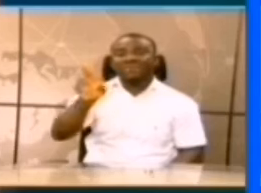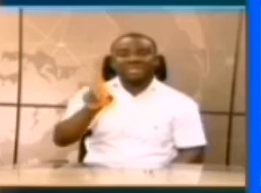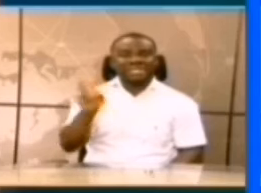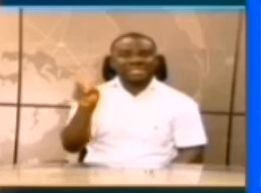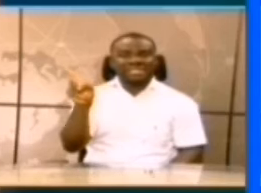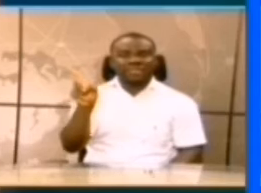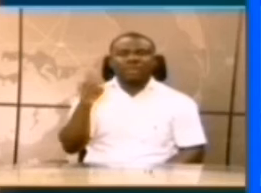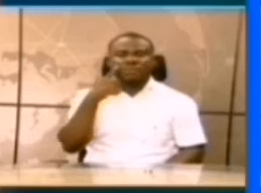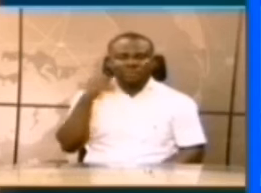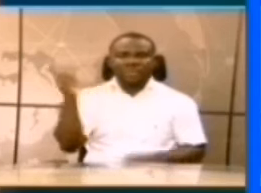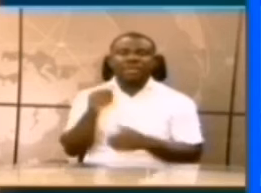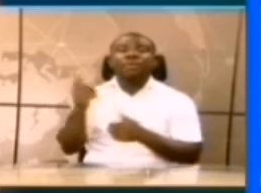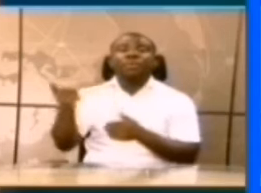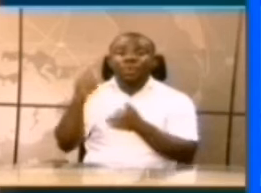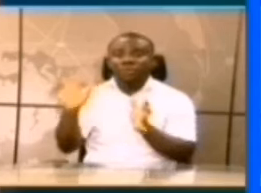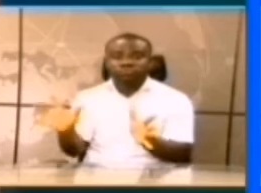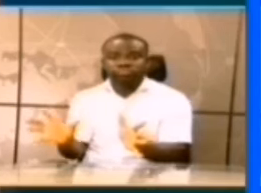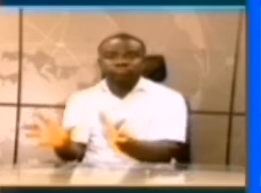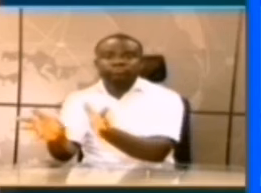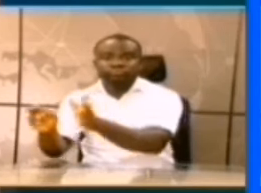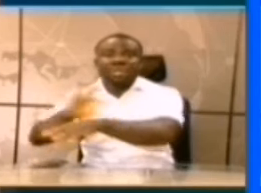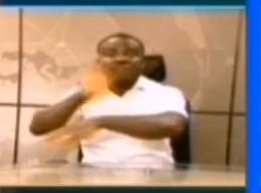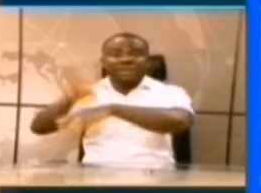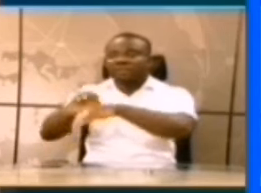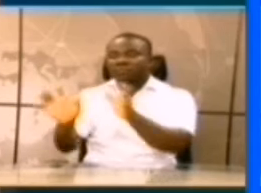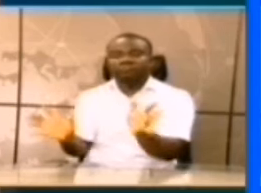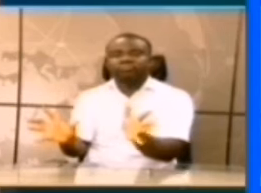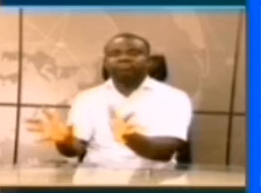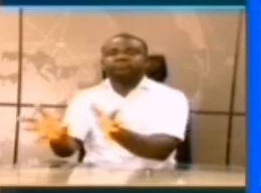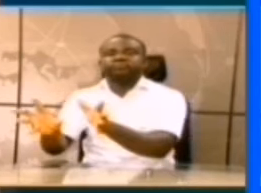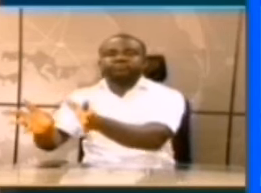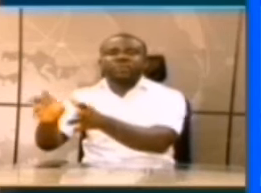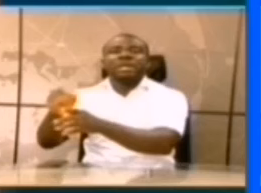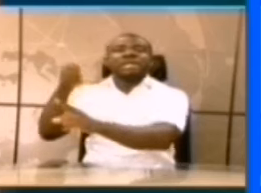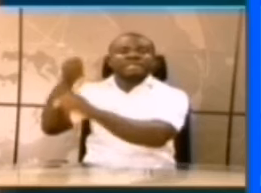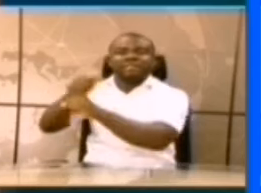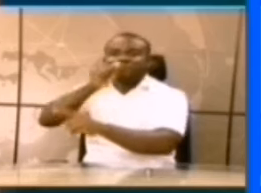Na akufa do corrente machine ni se ye fa kwadi park so